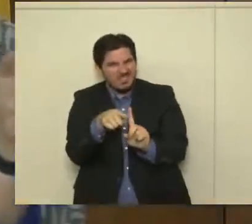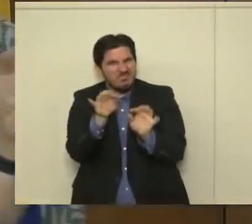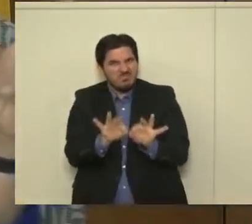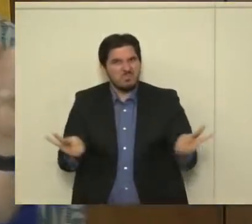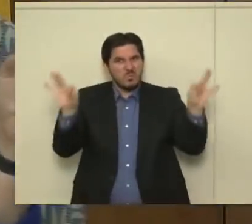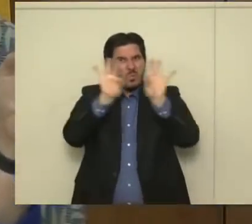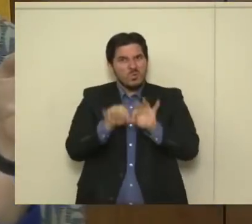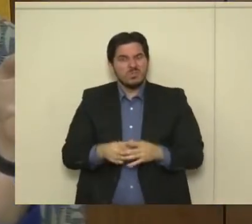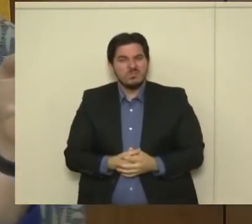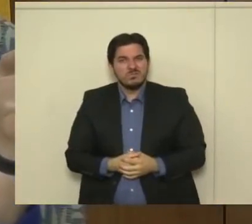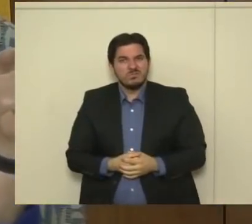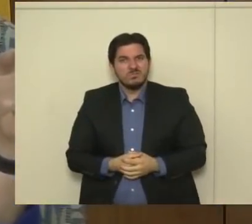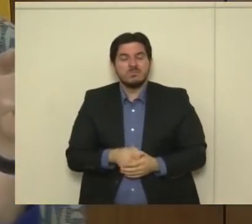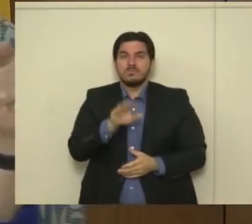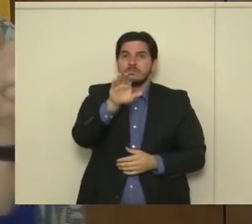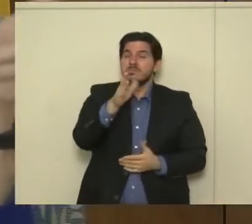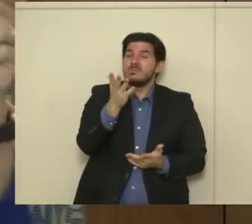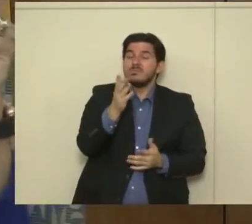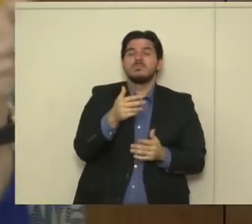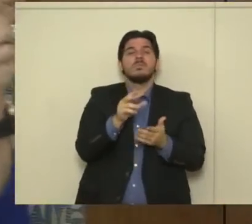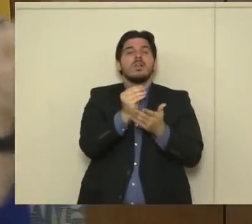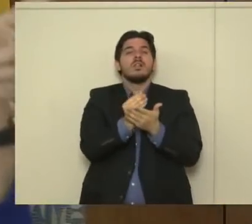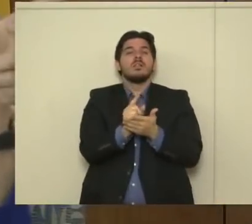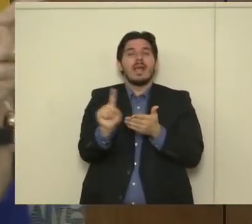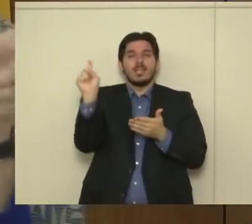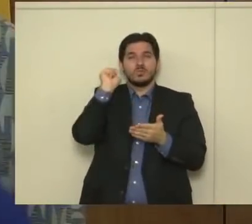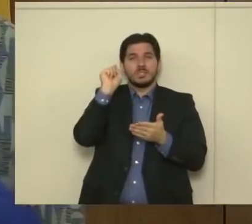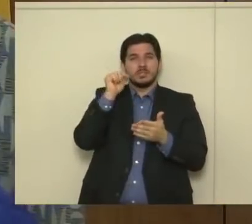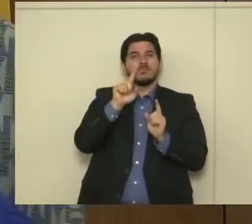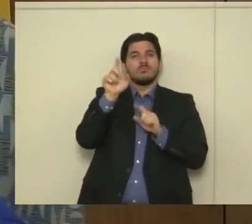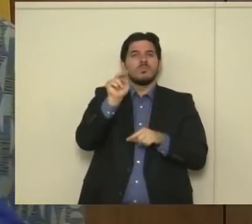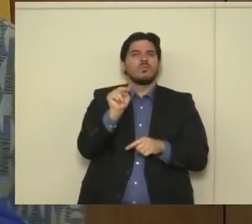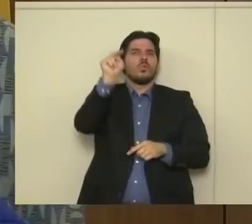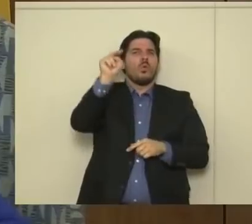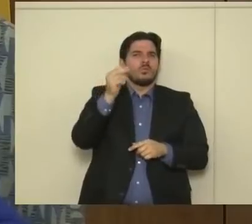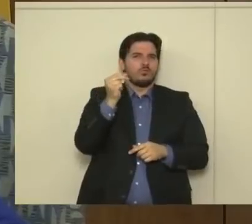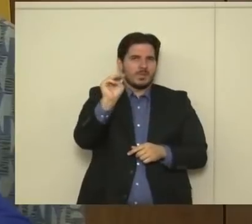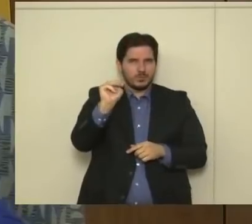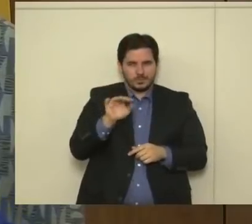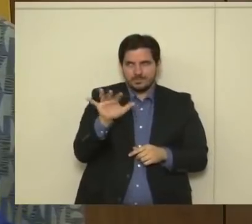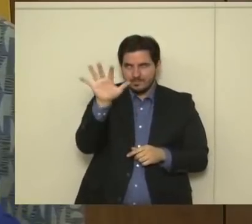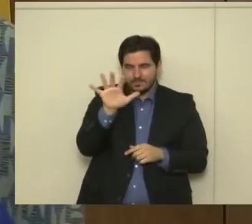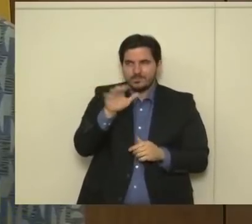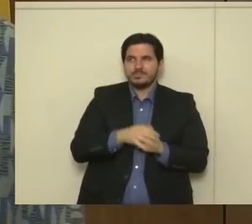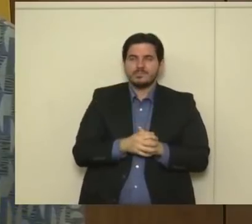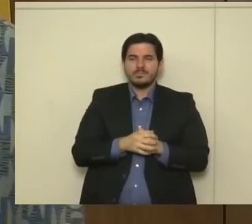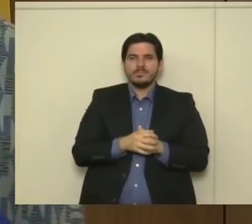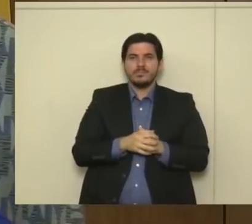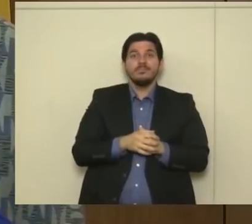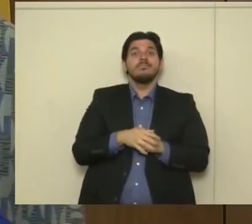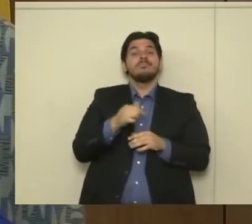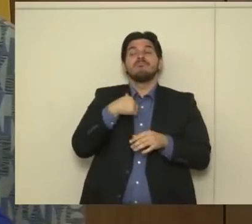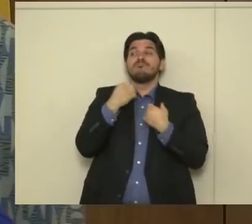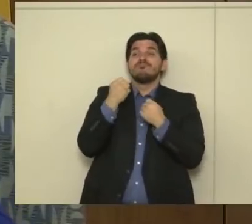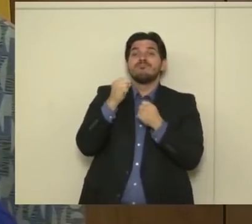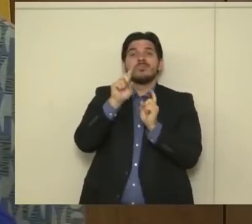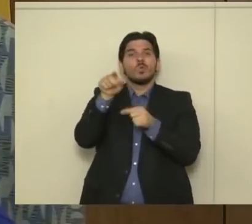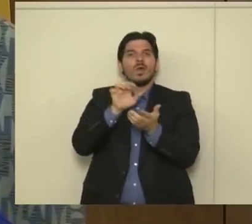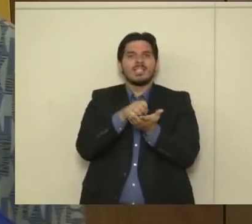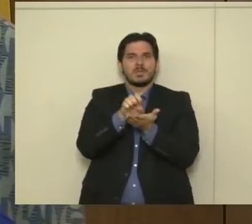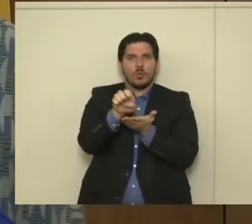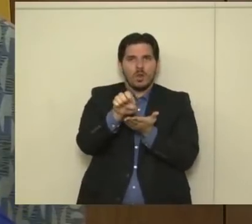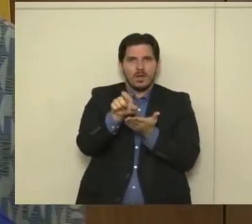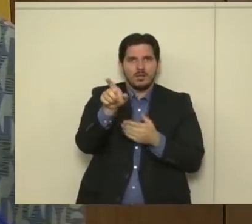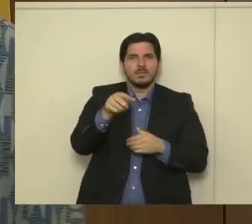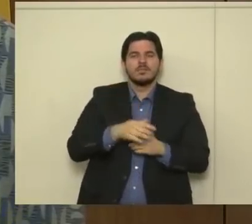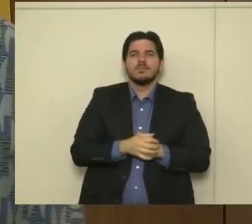traveled to northern New Mexico. And in traveling to northern New Mexico, I went through Espanola. I saw a